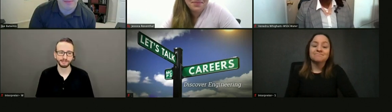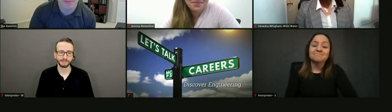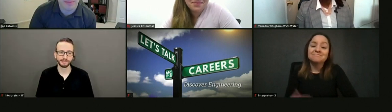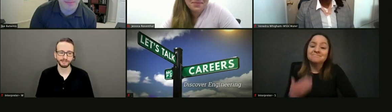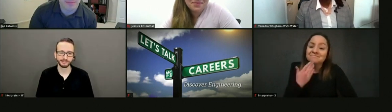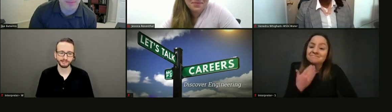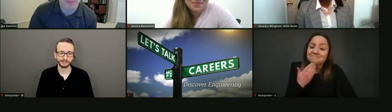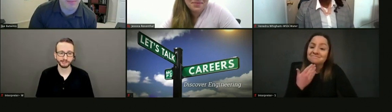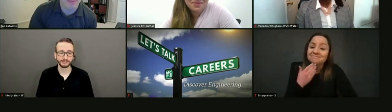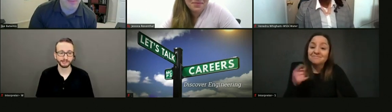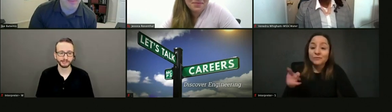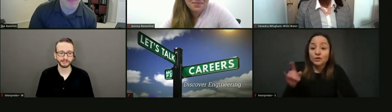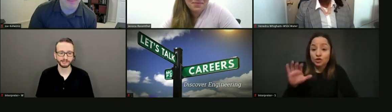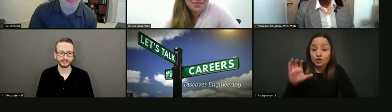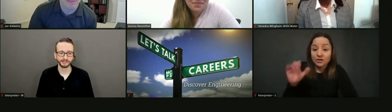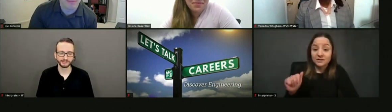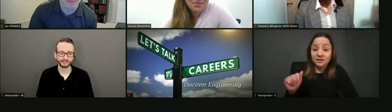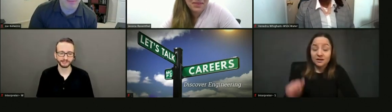Thank you. And Jessica?